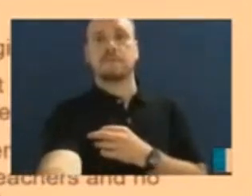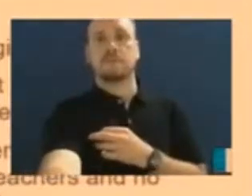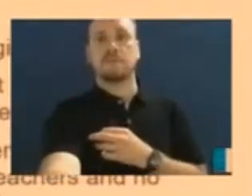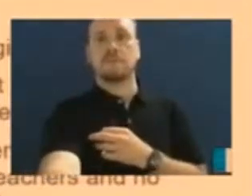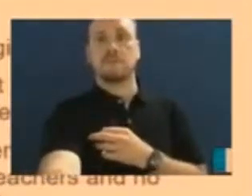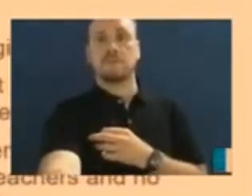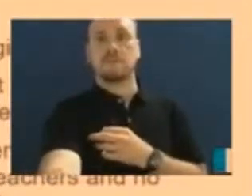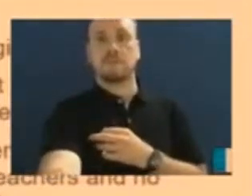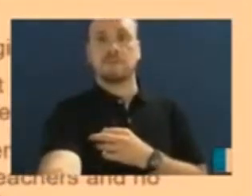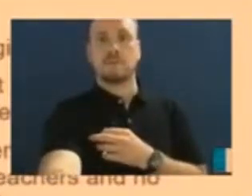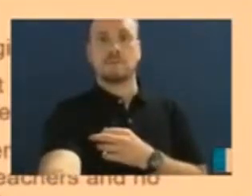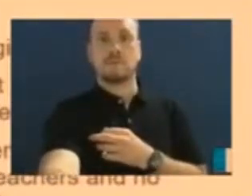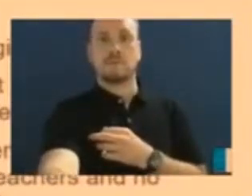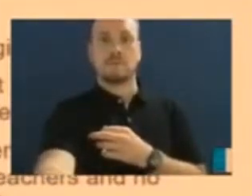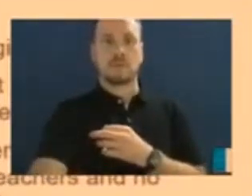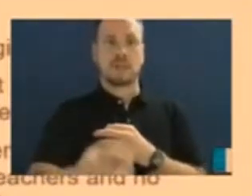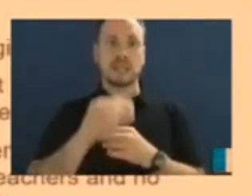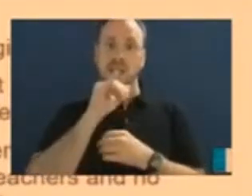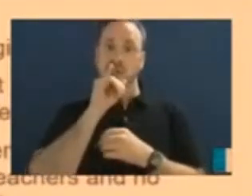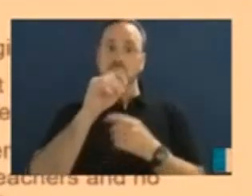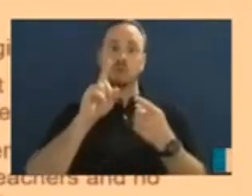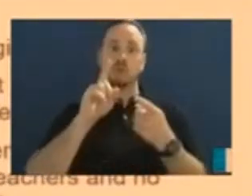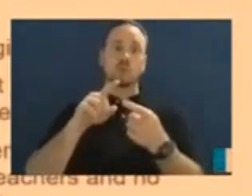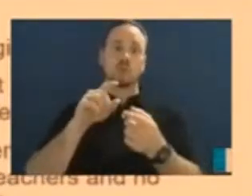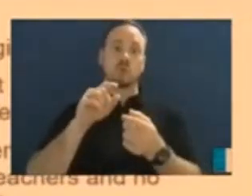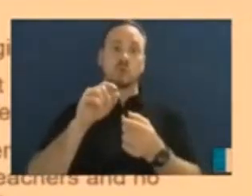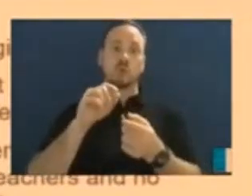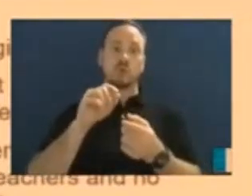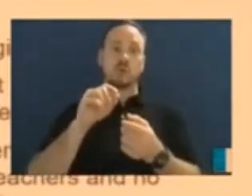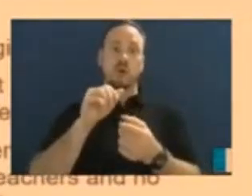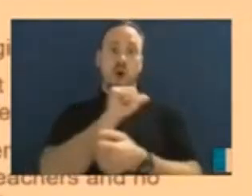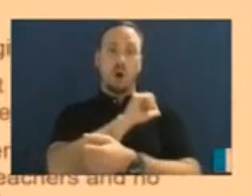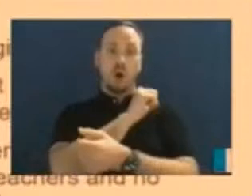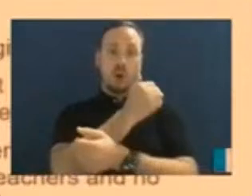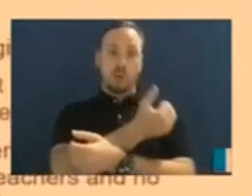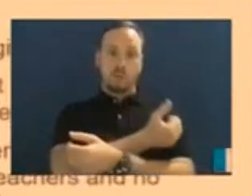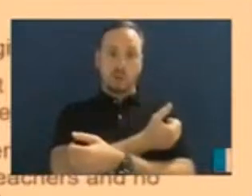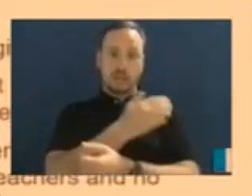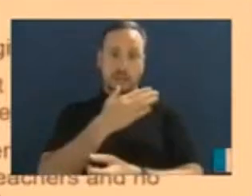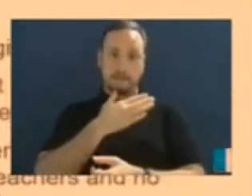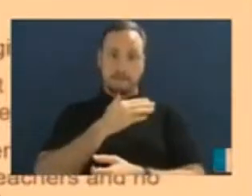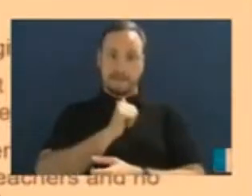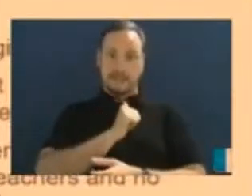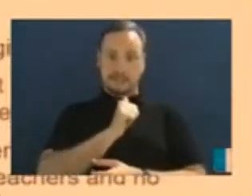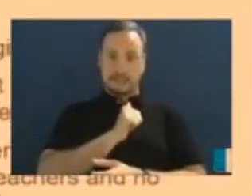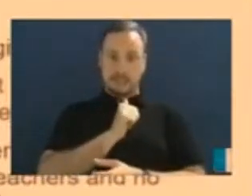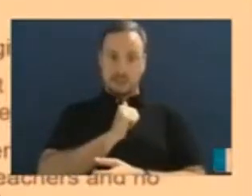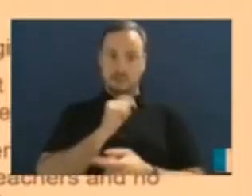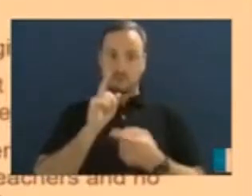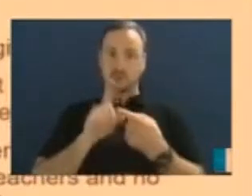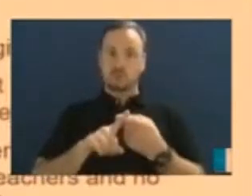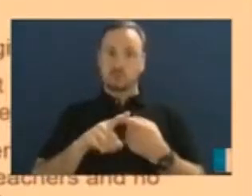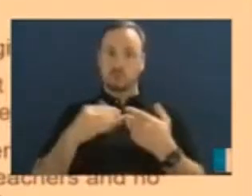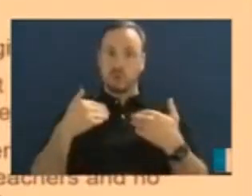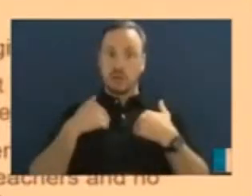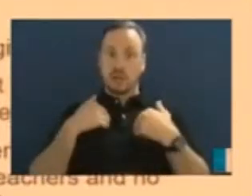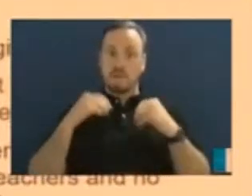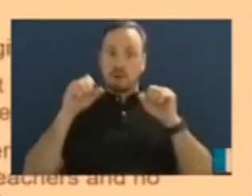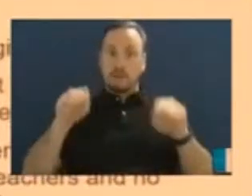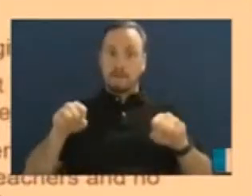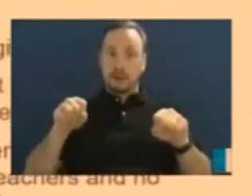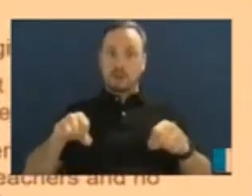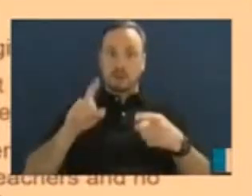moments ago, is to authorize myself to have the ability to implement